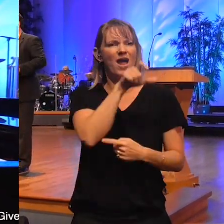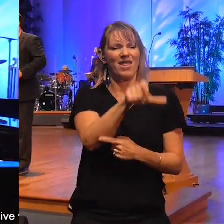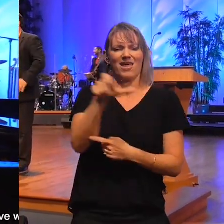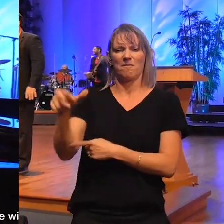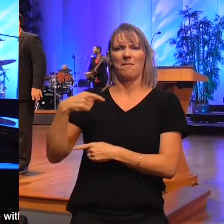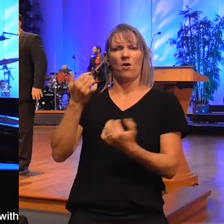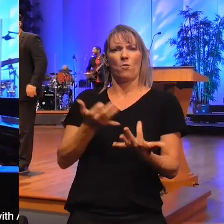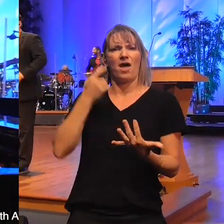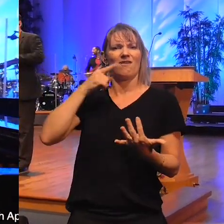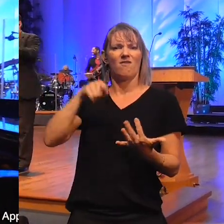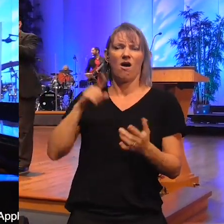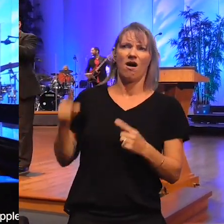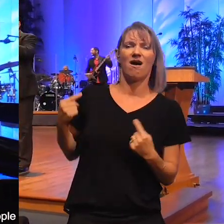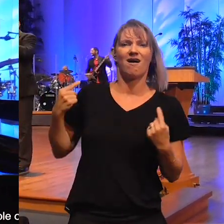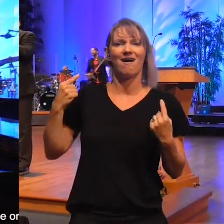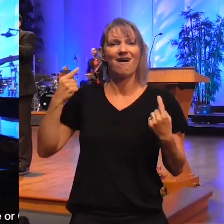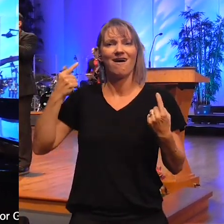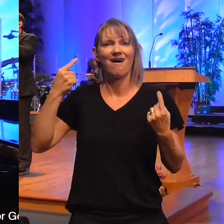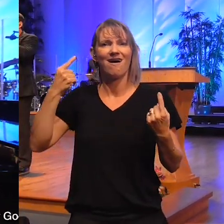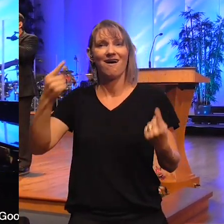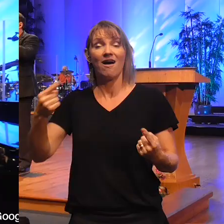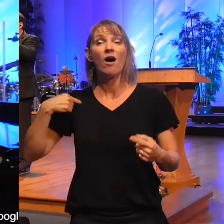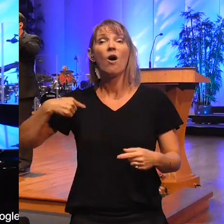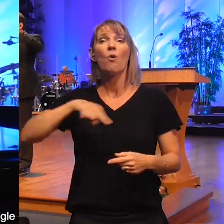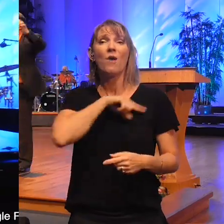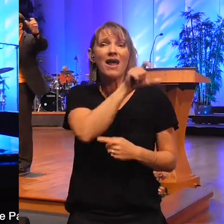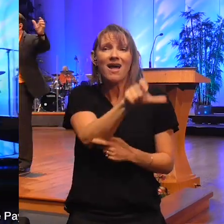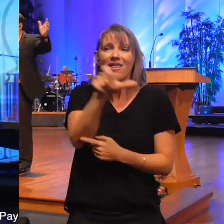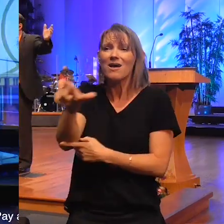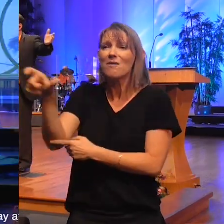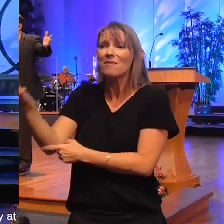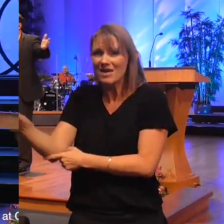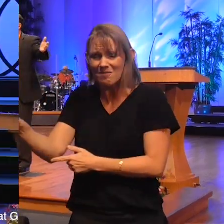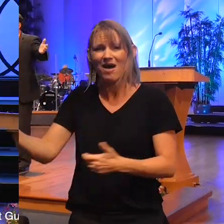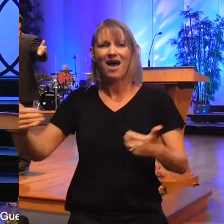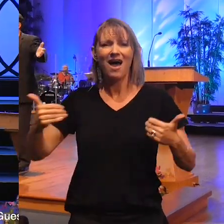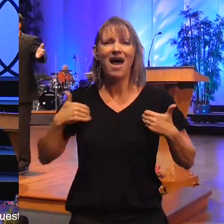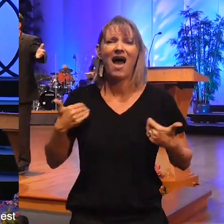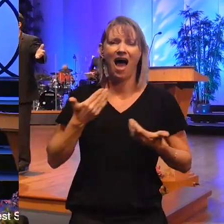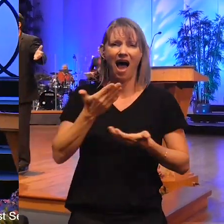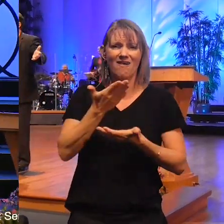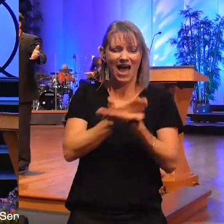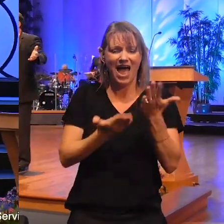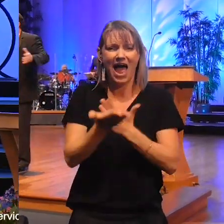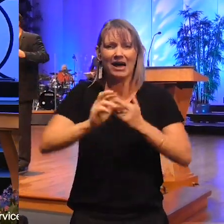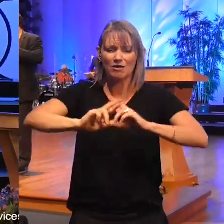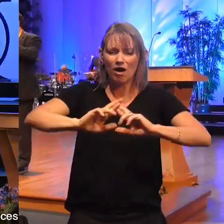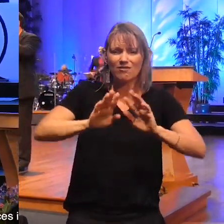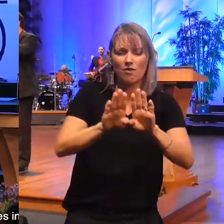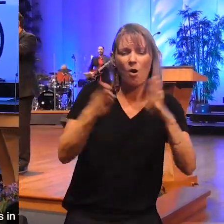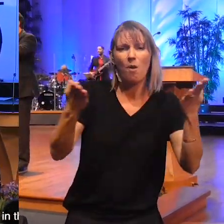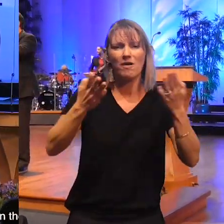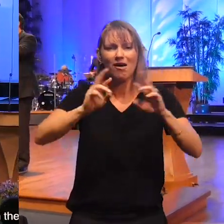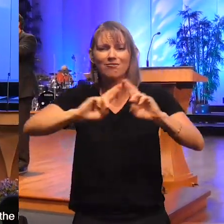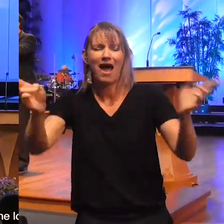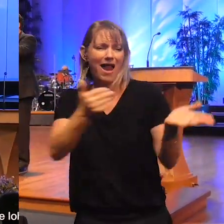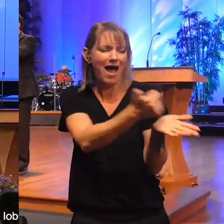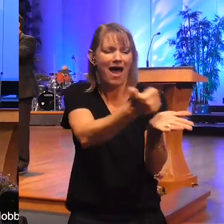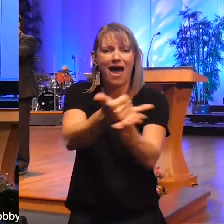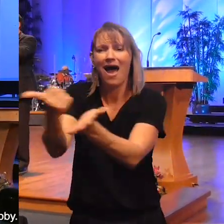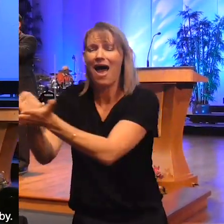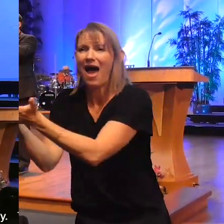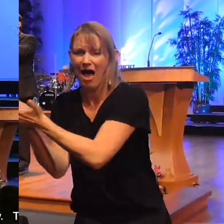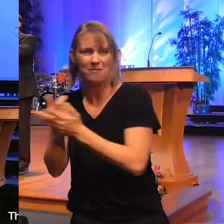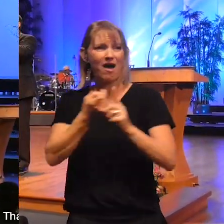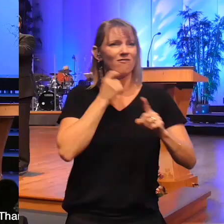we've been waiting for. We are the people with the open hand. The streets of Dublin